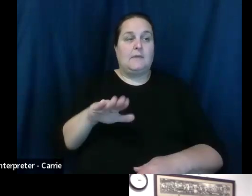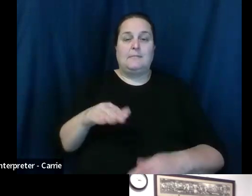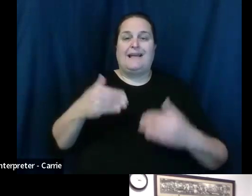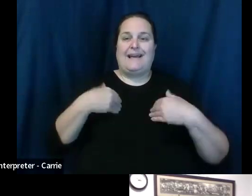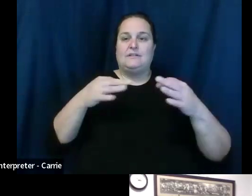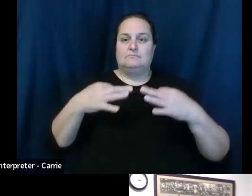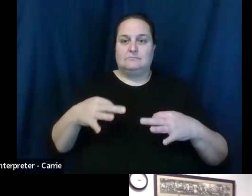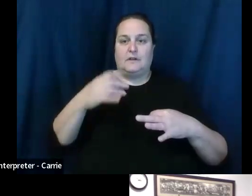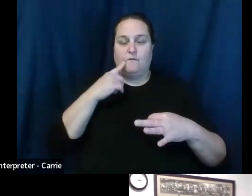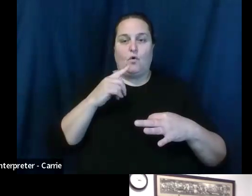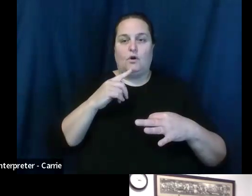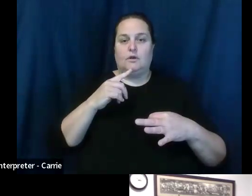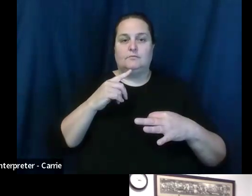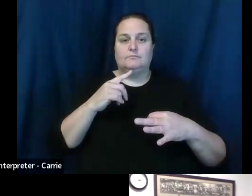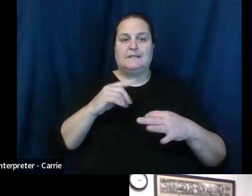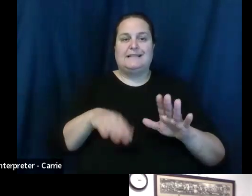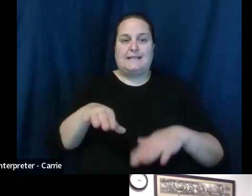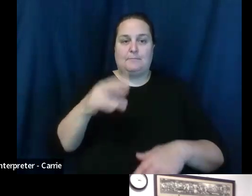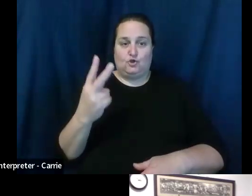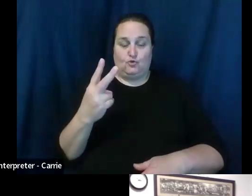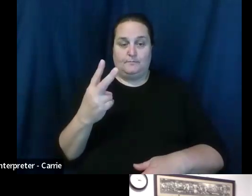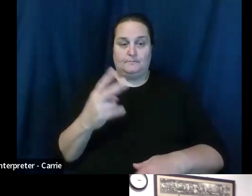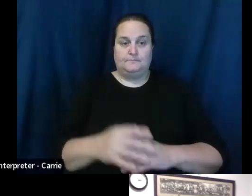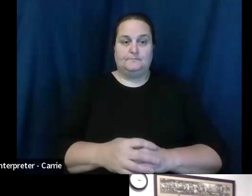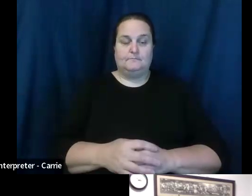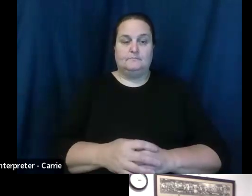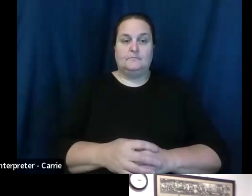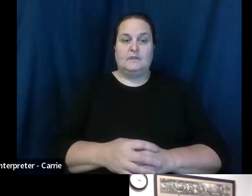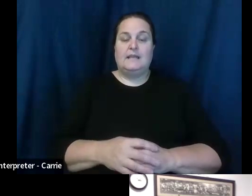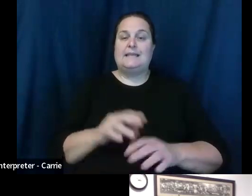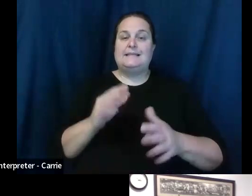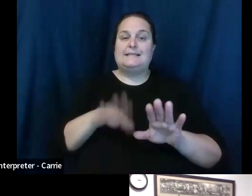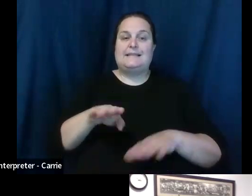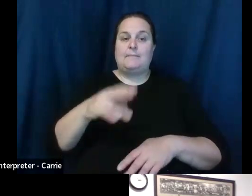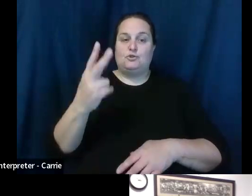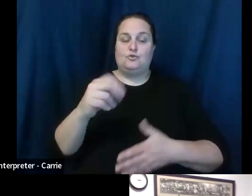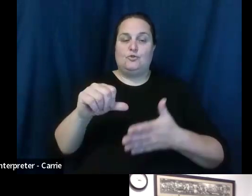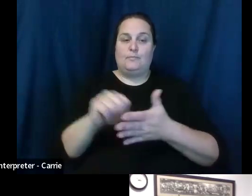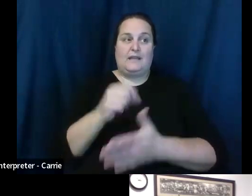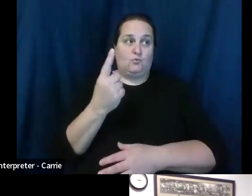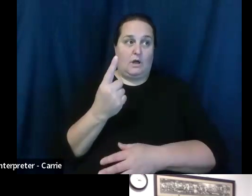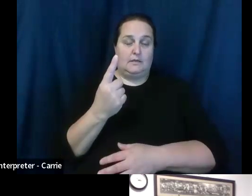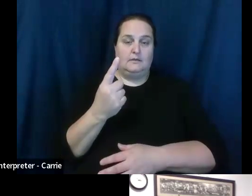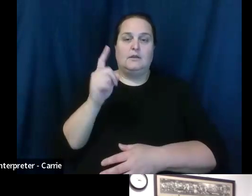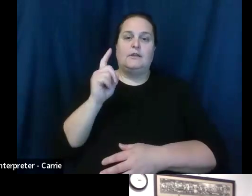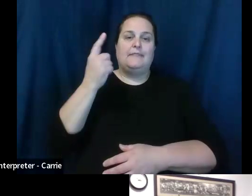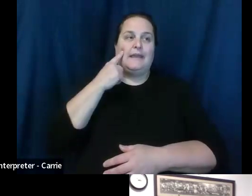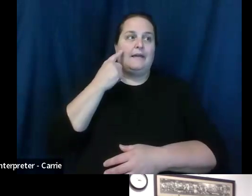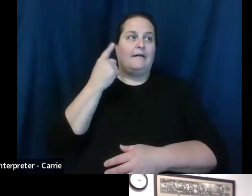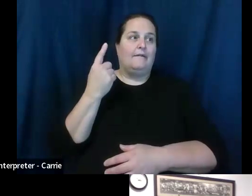the actual step. So the first page of step 2 will ask you to think of 3 network members and some of their